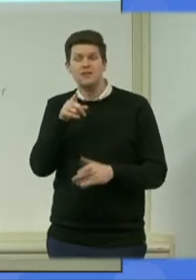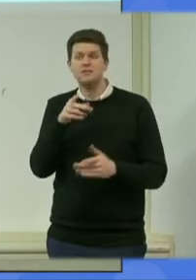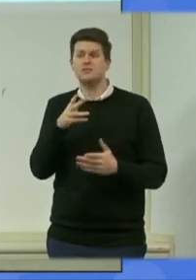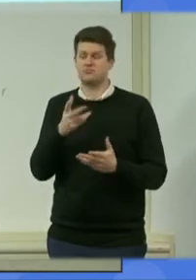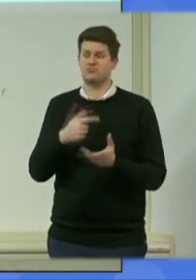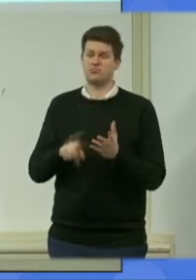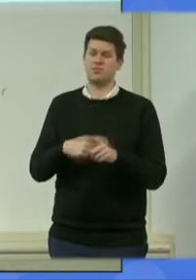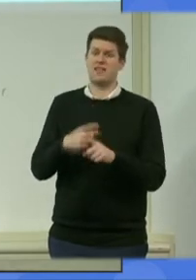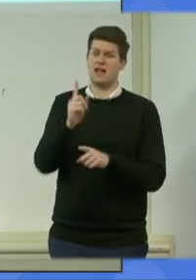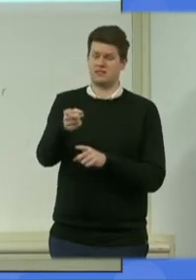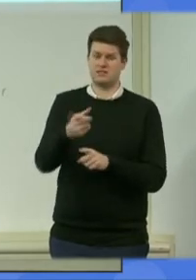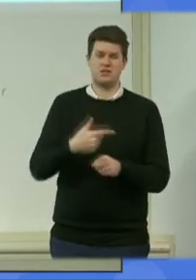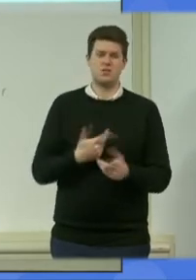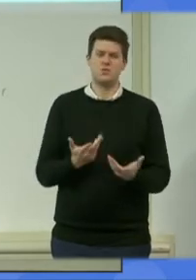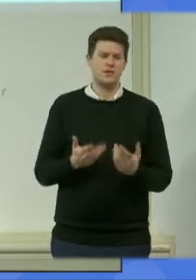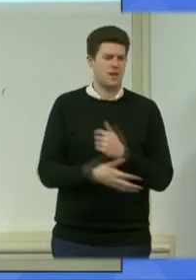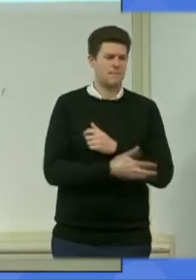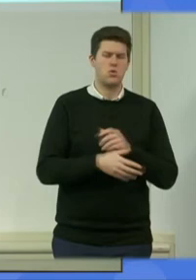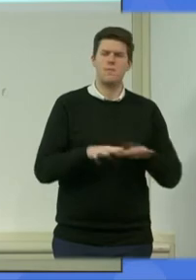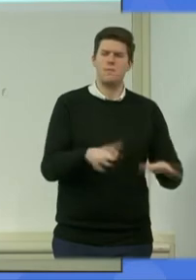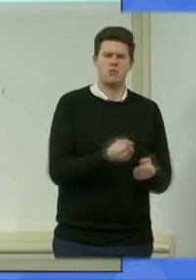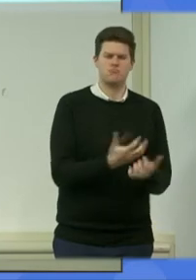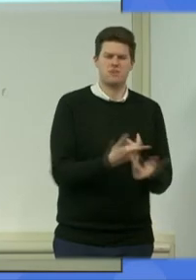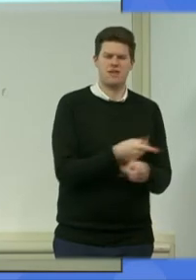likely to smoke. But we think taxing